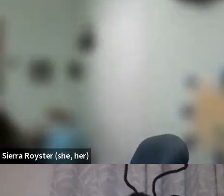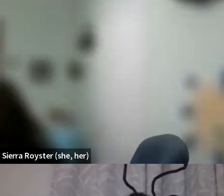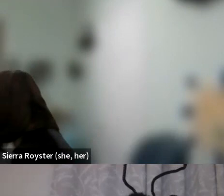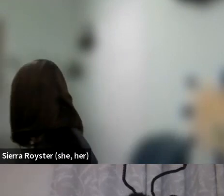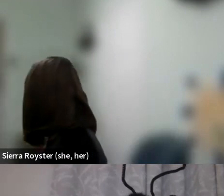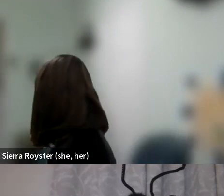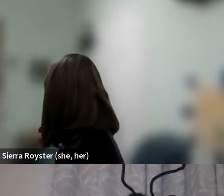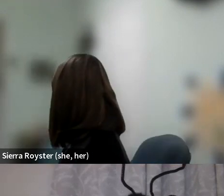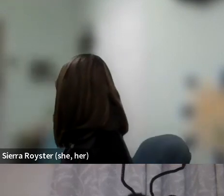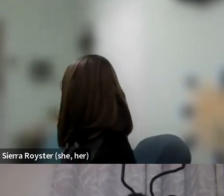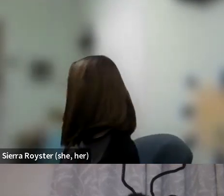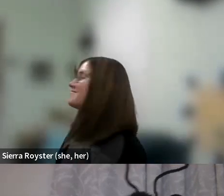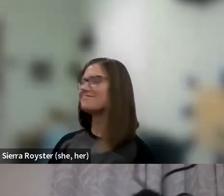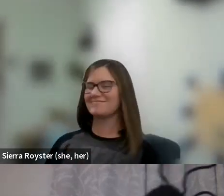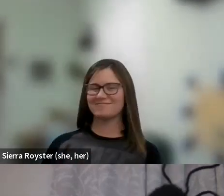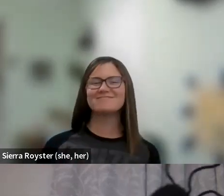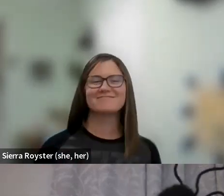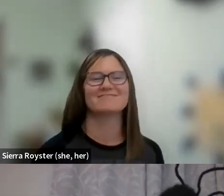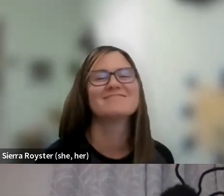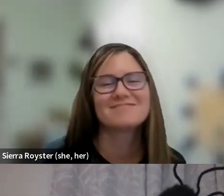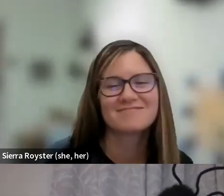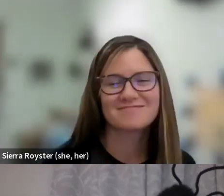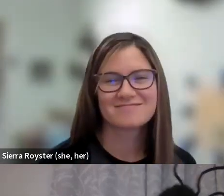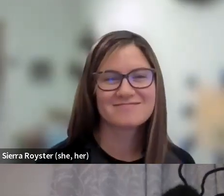us. And